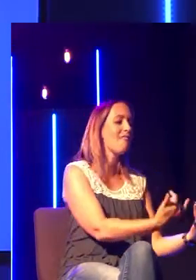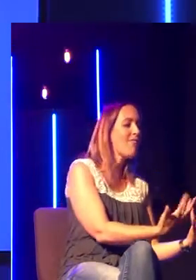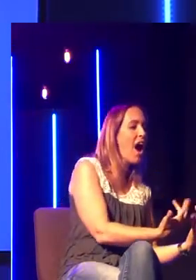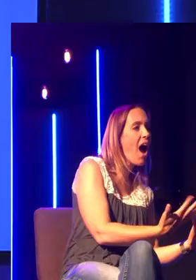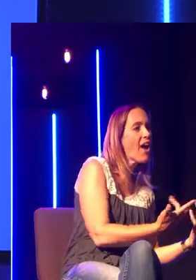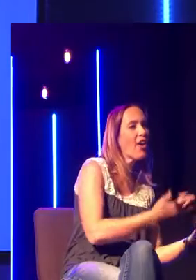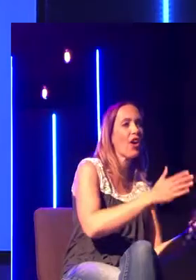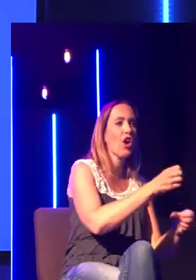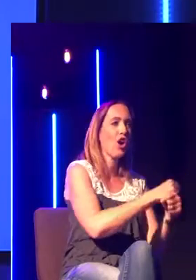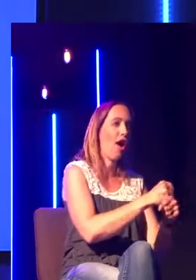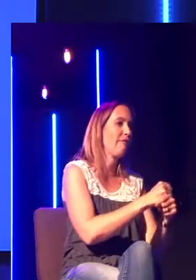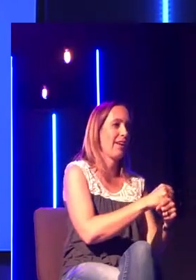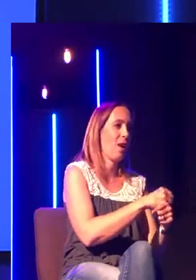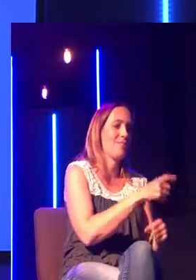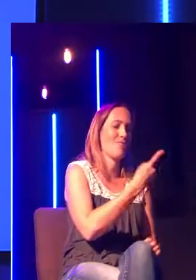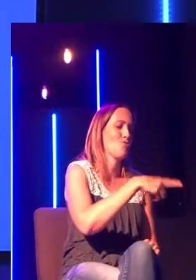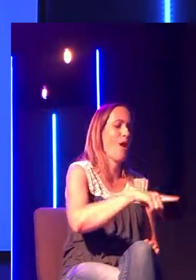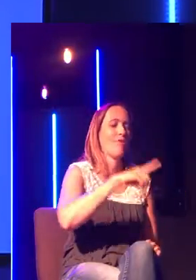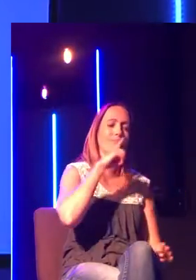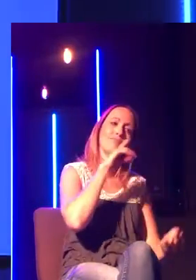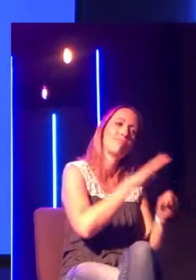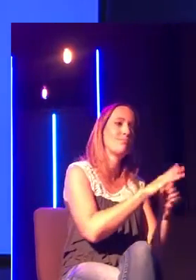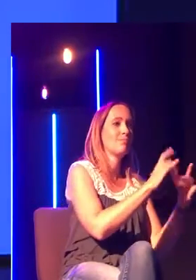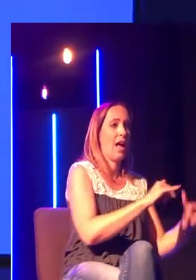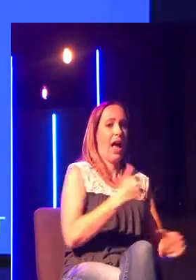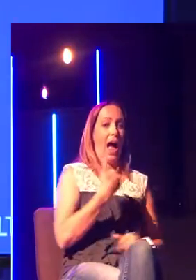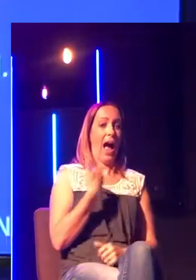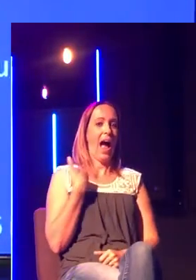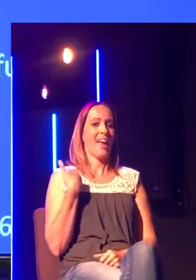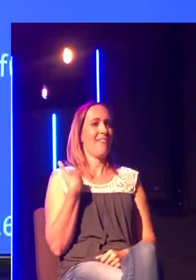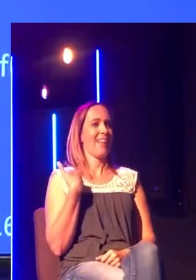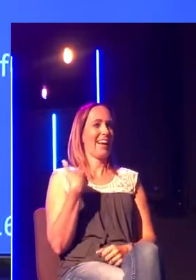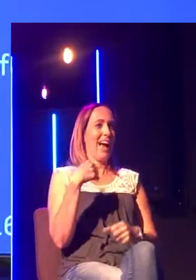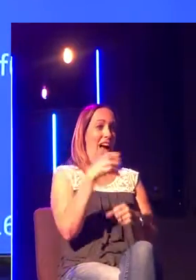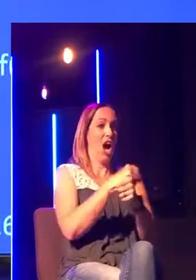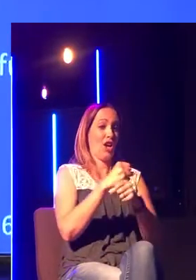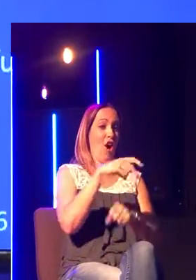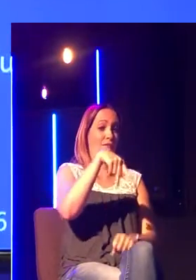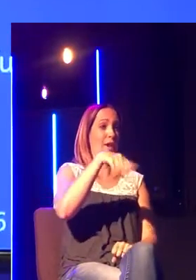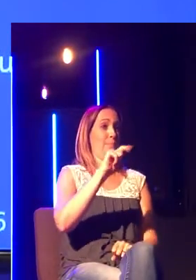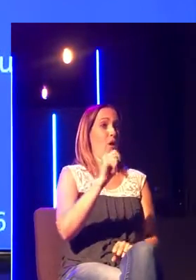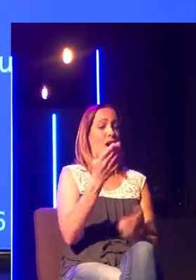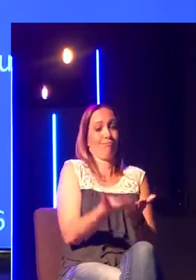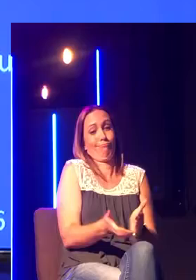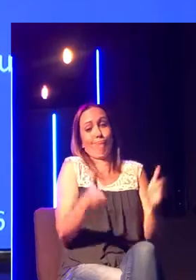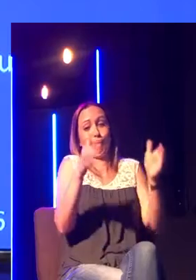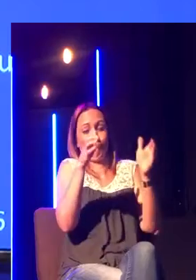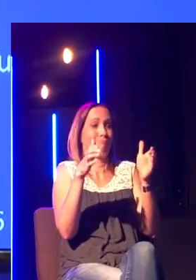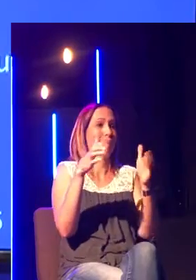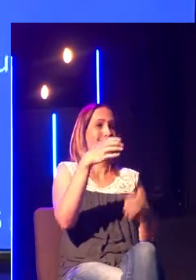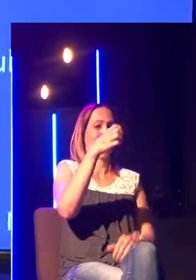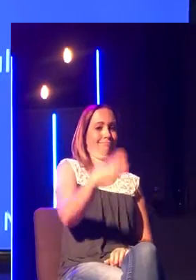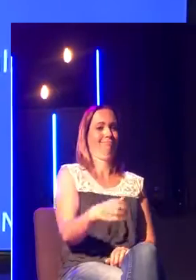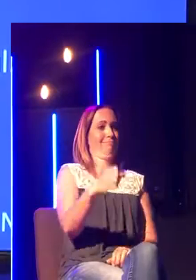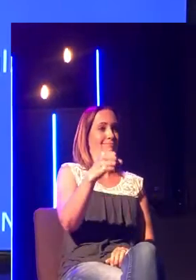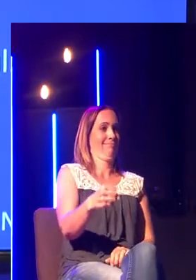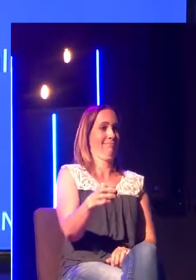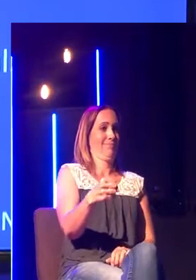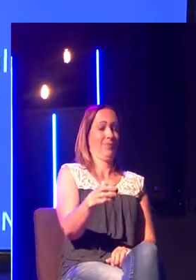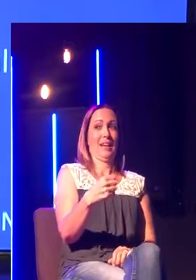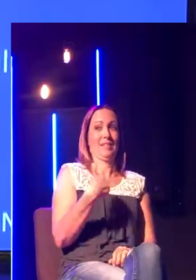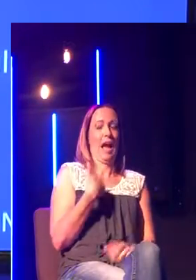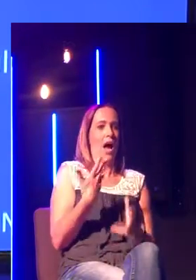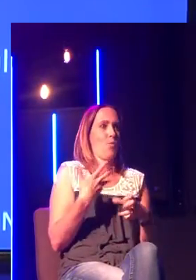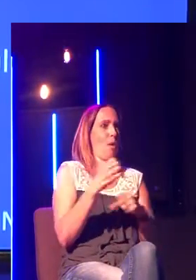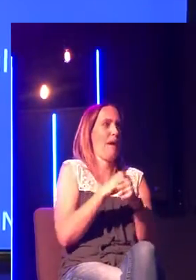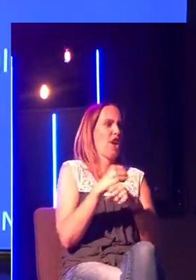cooking, coffee thing. I mean, you were dedicated to the camp. I had it's a coffee pot. Like it's an actual drip coffee pot that sips on a stove because I'm like, I